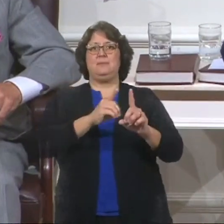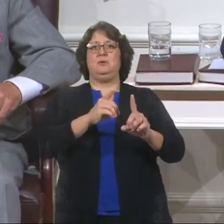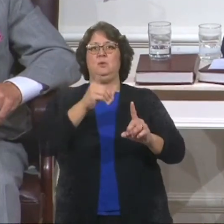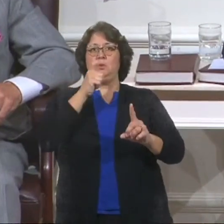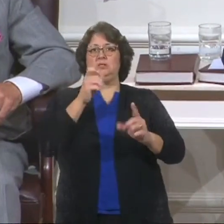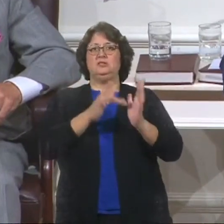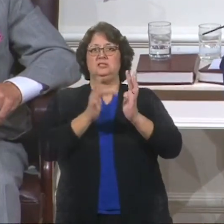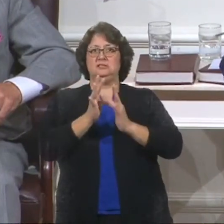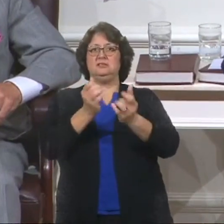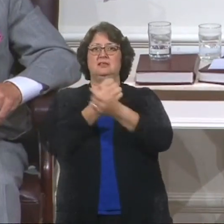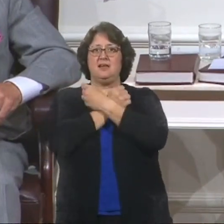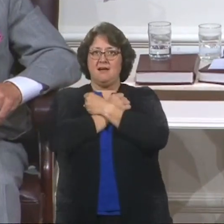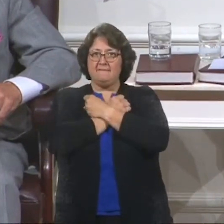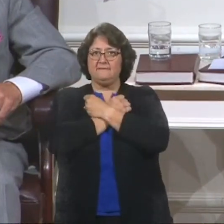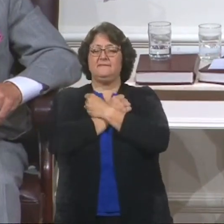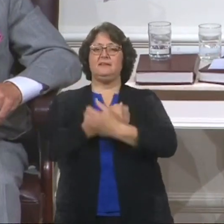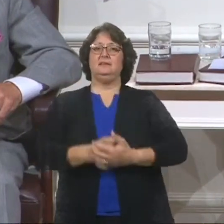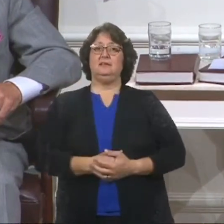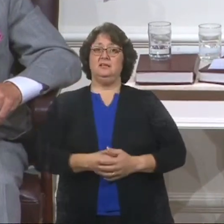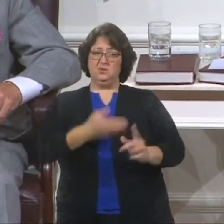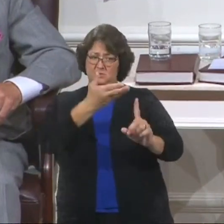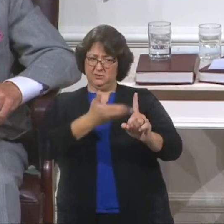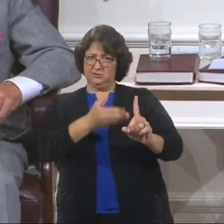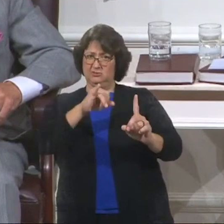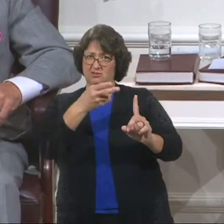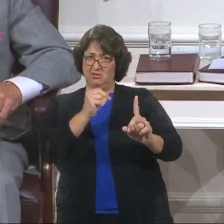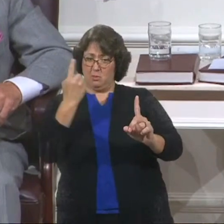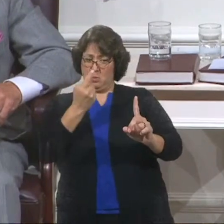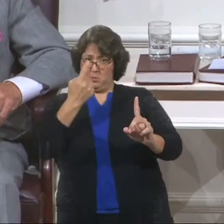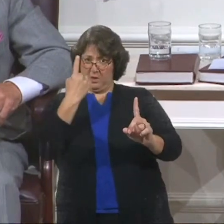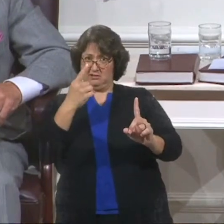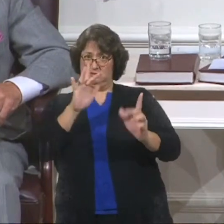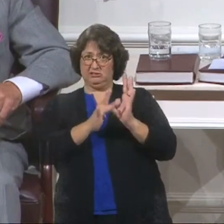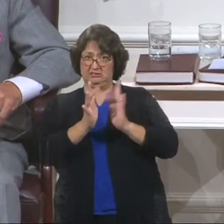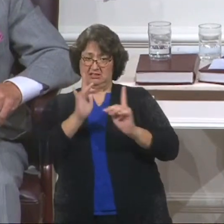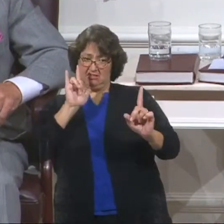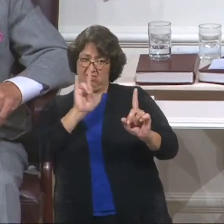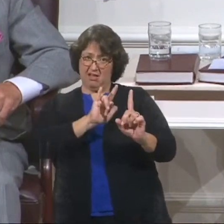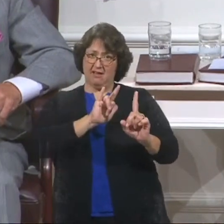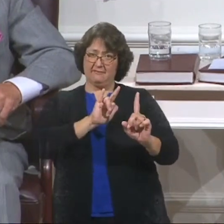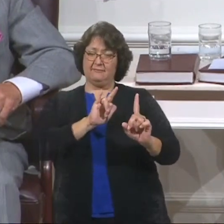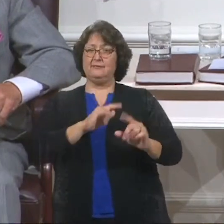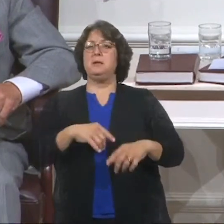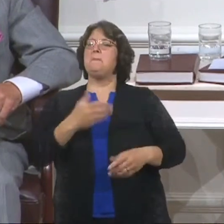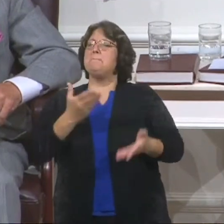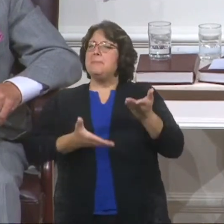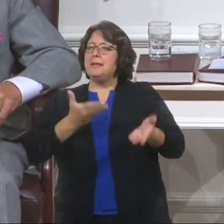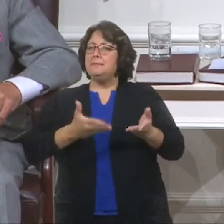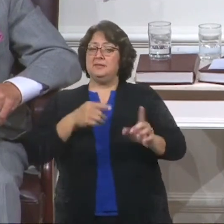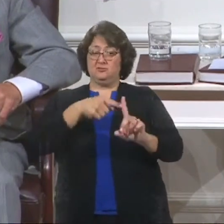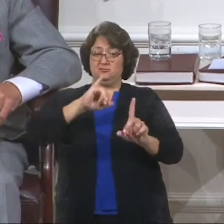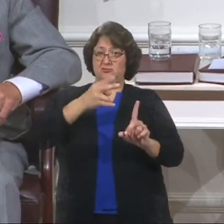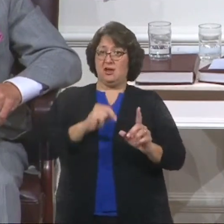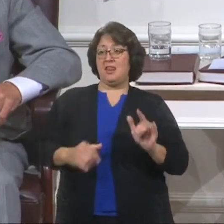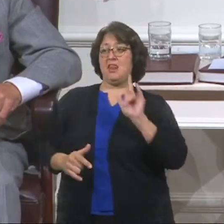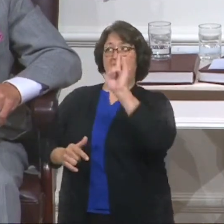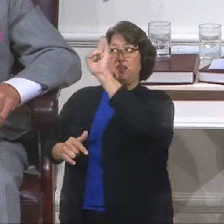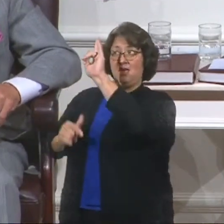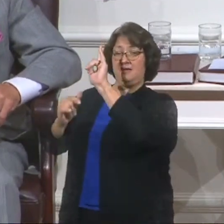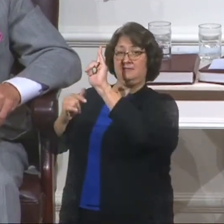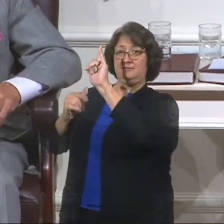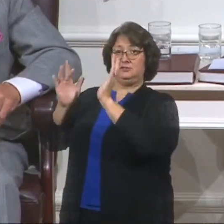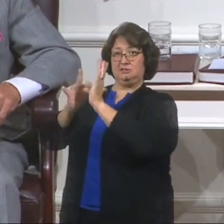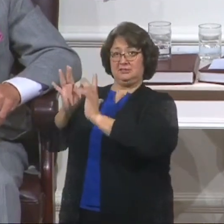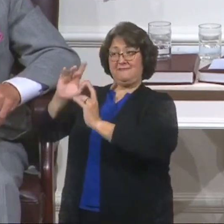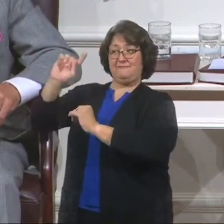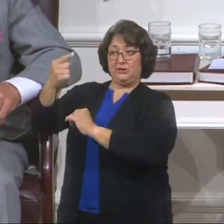Jesus loved. Was he the only one that Jesus loved? But he may have been the one who loved him first and loved